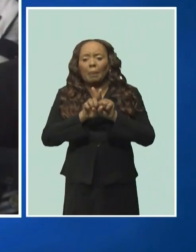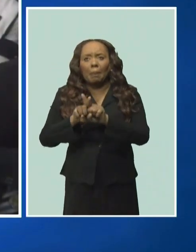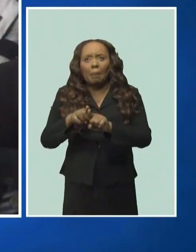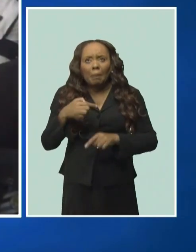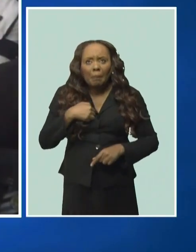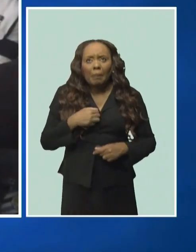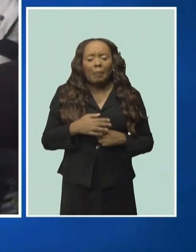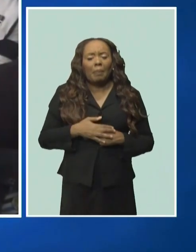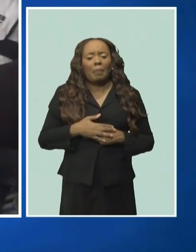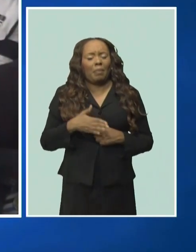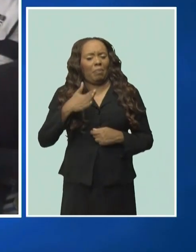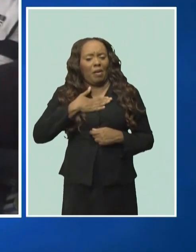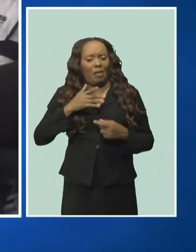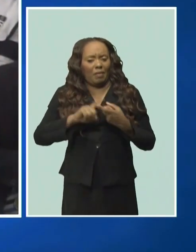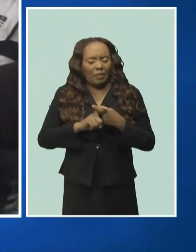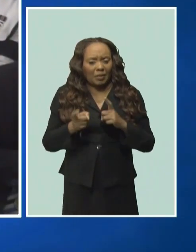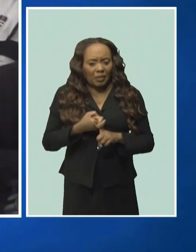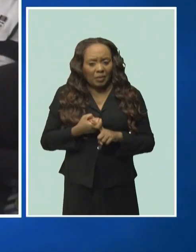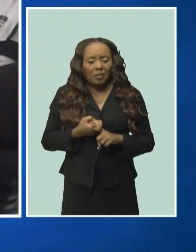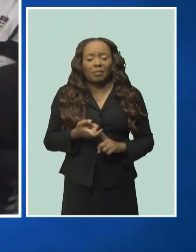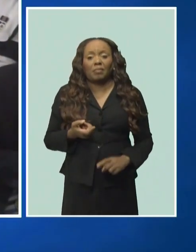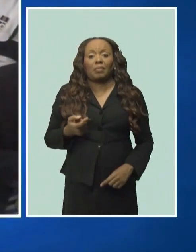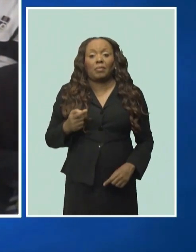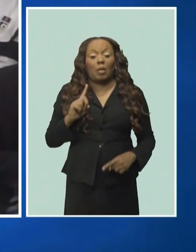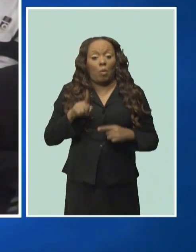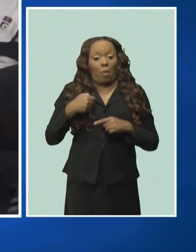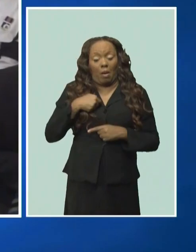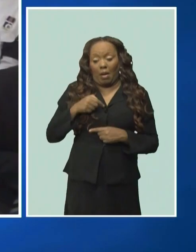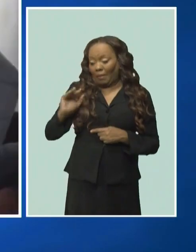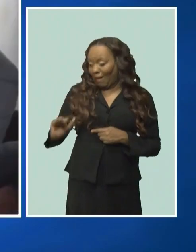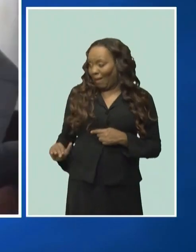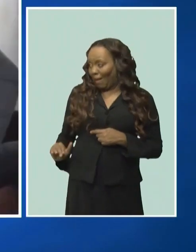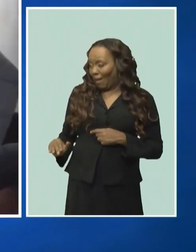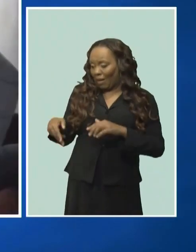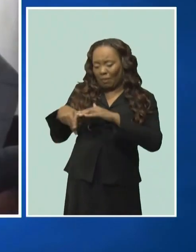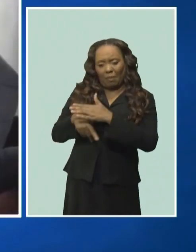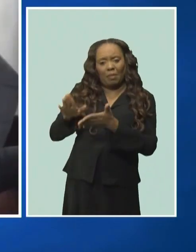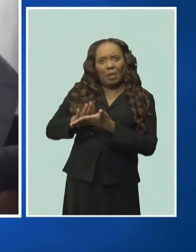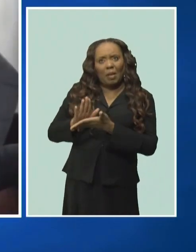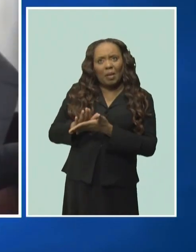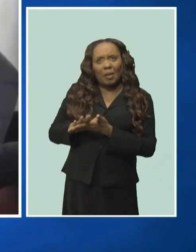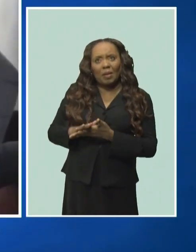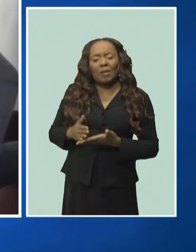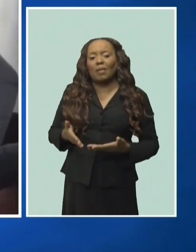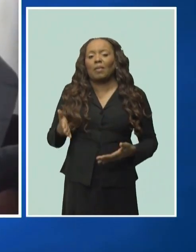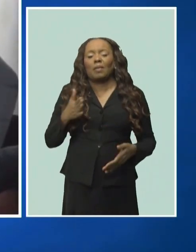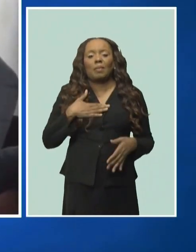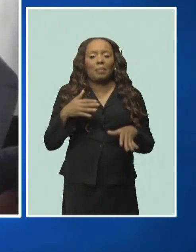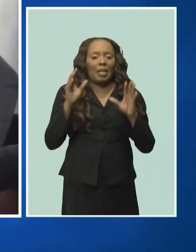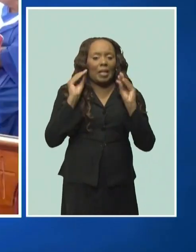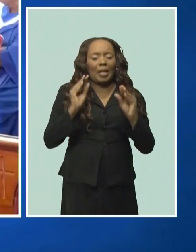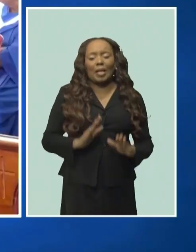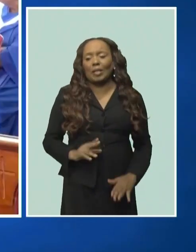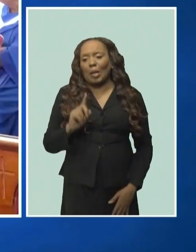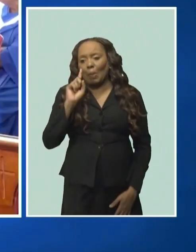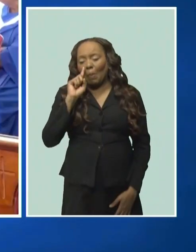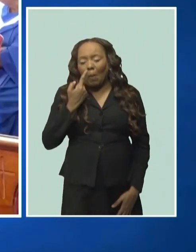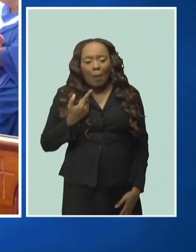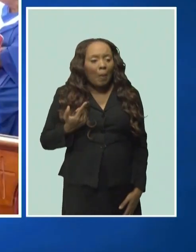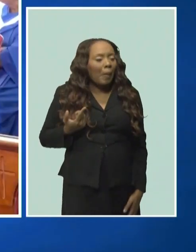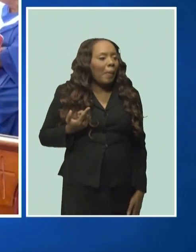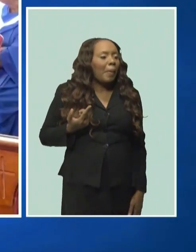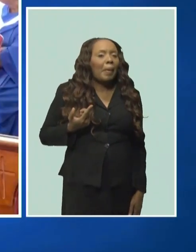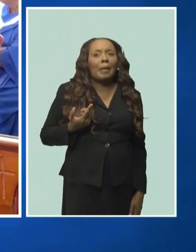friend in my adulthood. As a child at primary school, I must have bored my teachers thoroughly when they asked